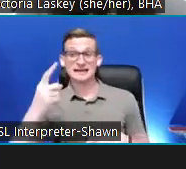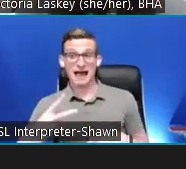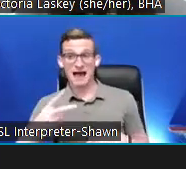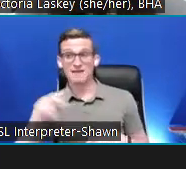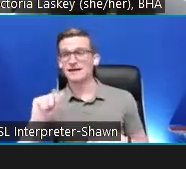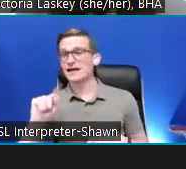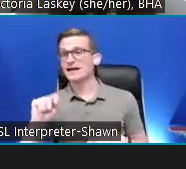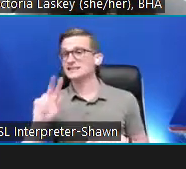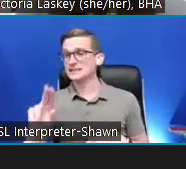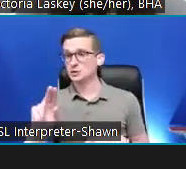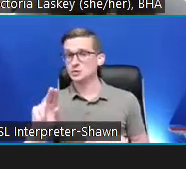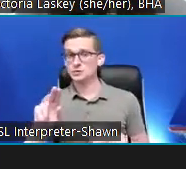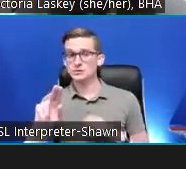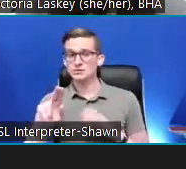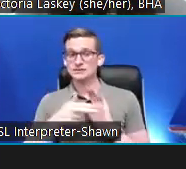that